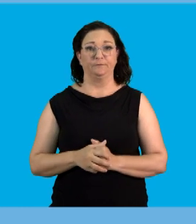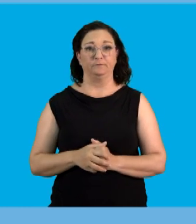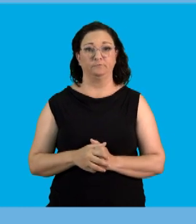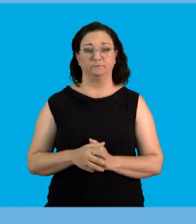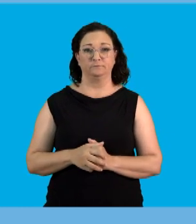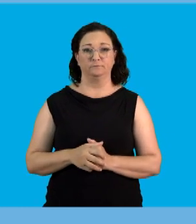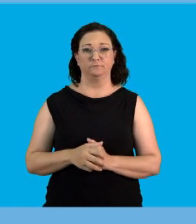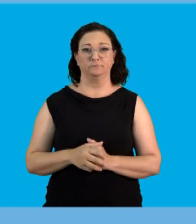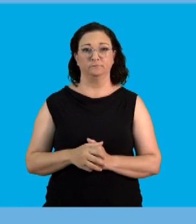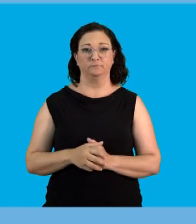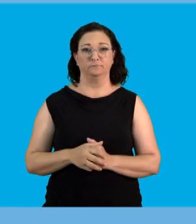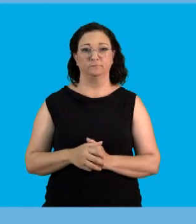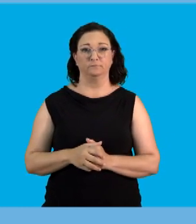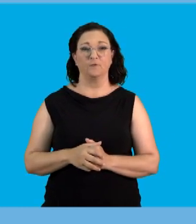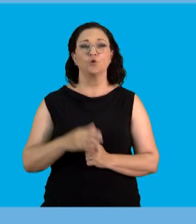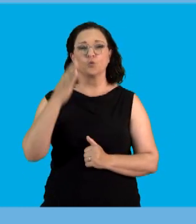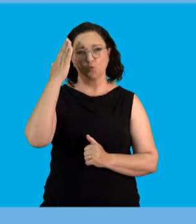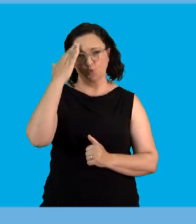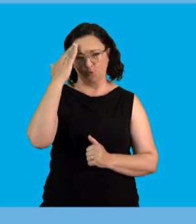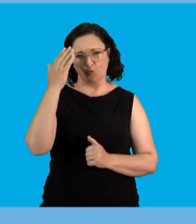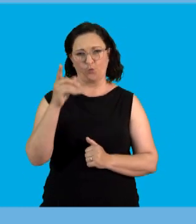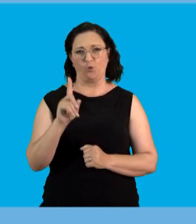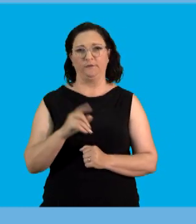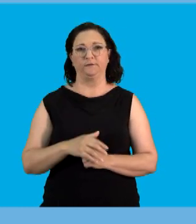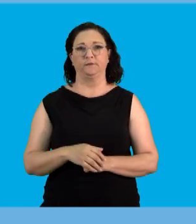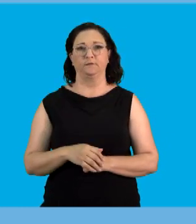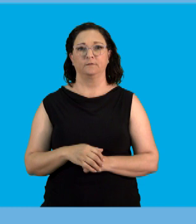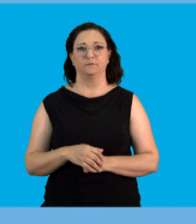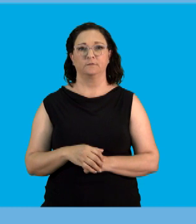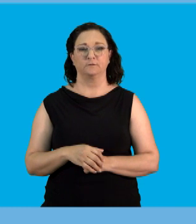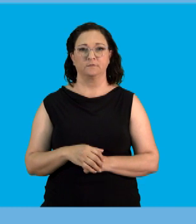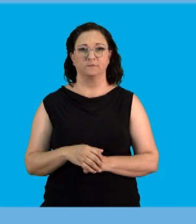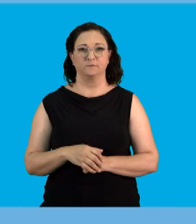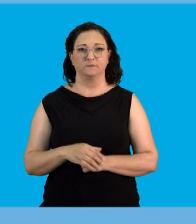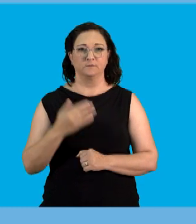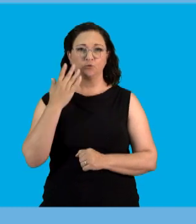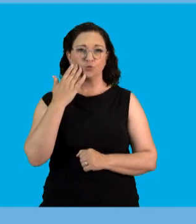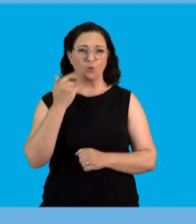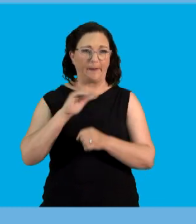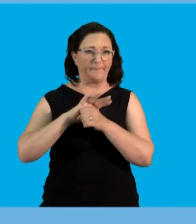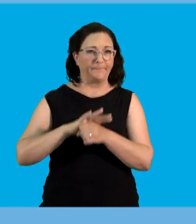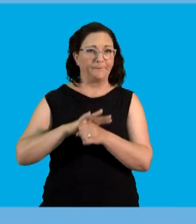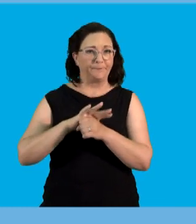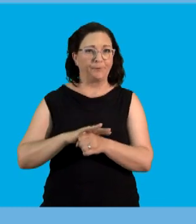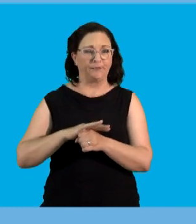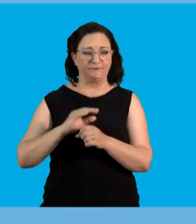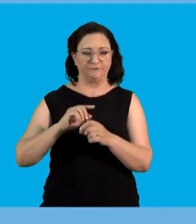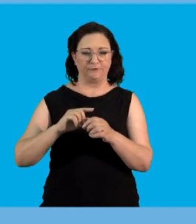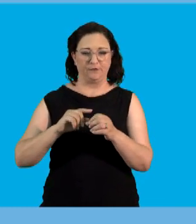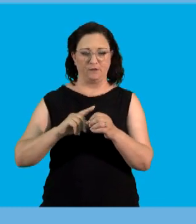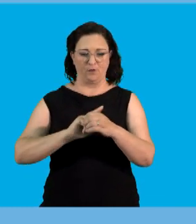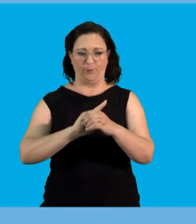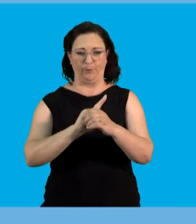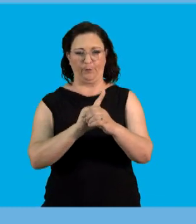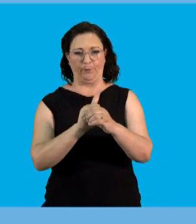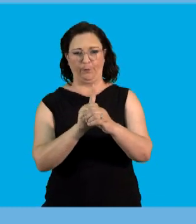using this device to measure the pressure that is inside the tire. And we do know that if now the pressure